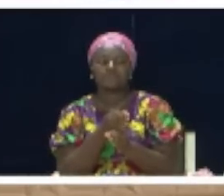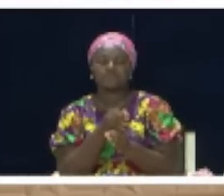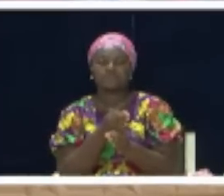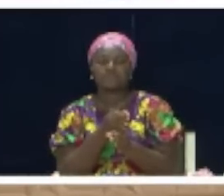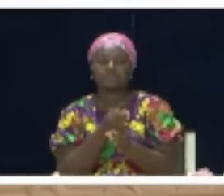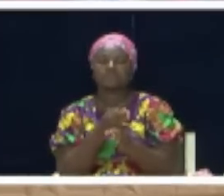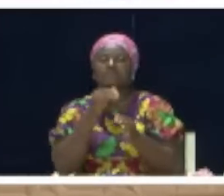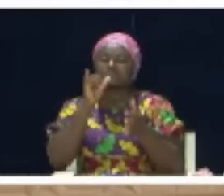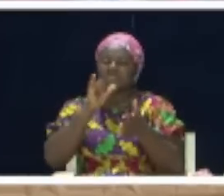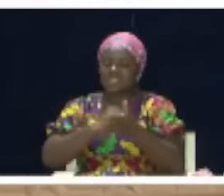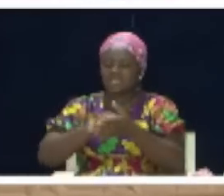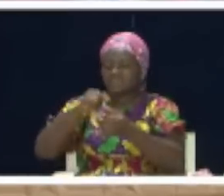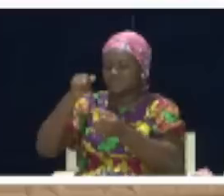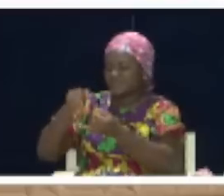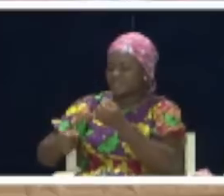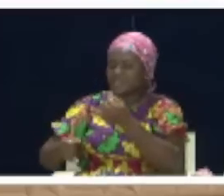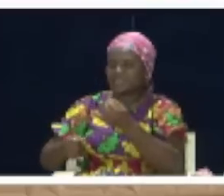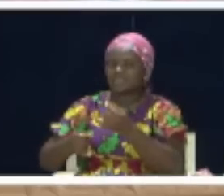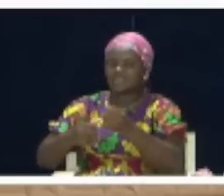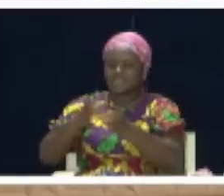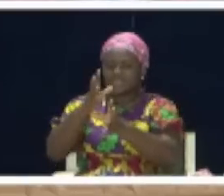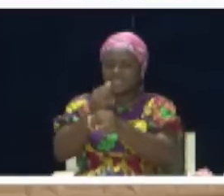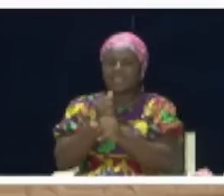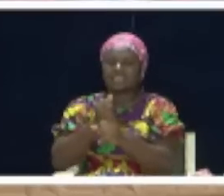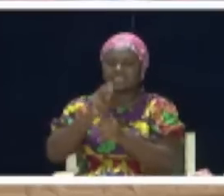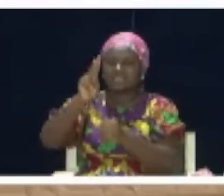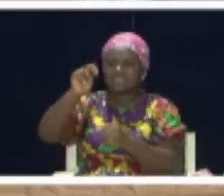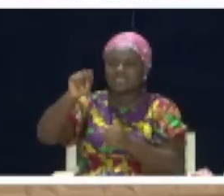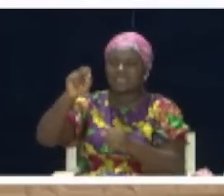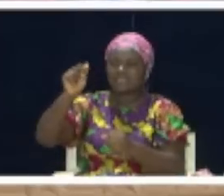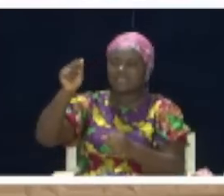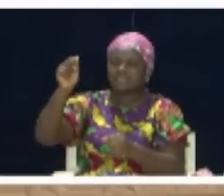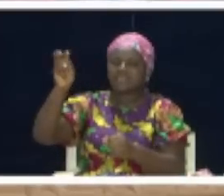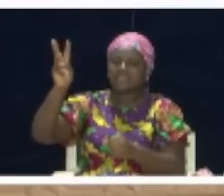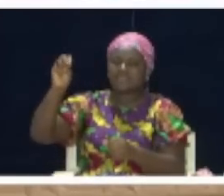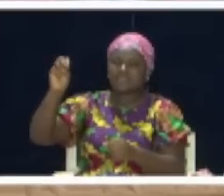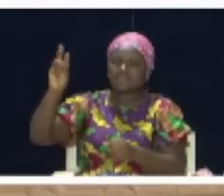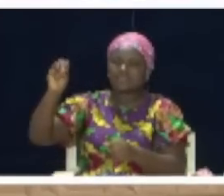that finally got Naaman his miracle.